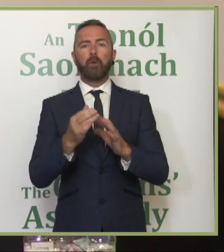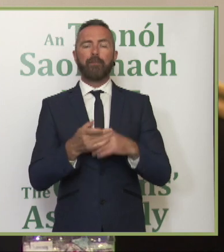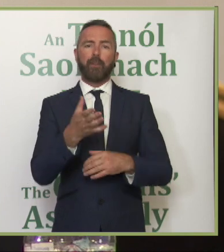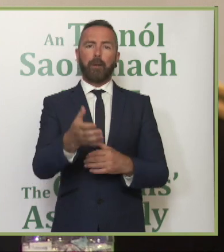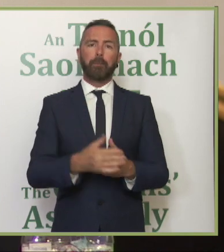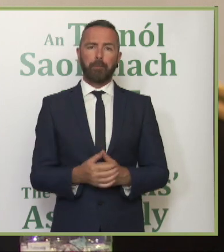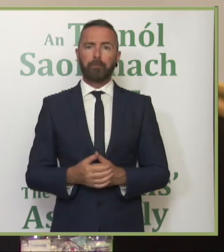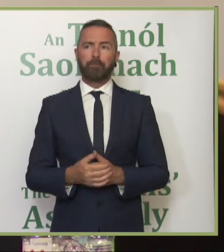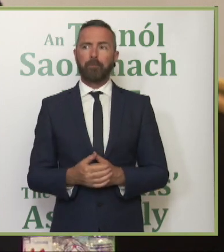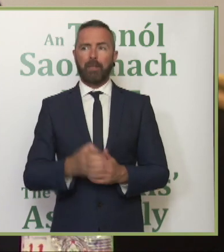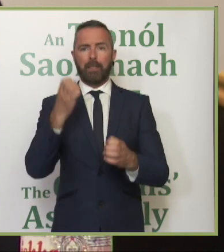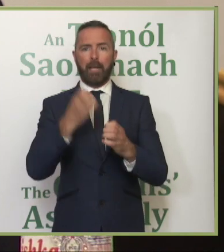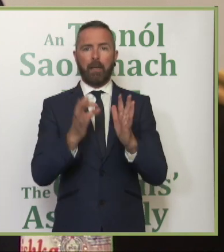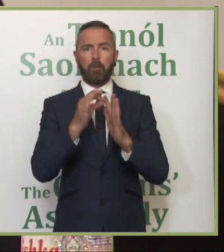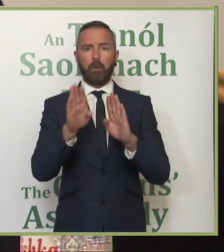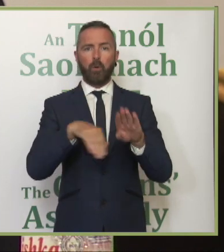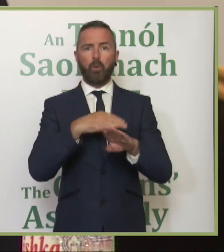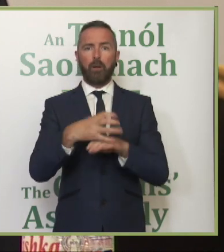the criminal justice system